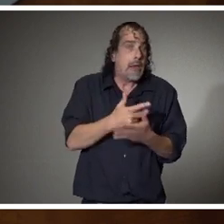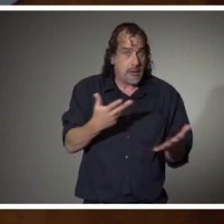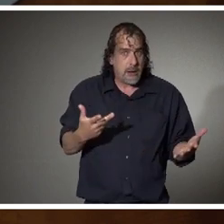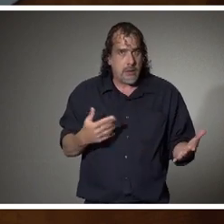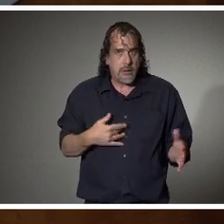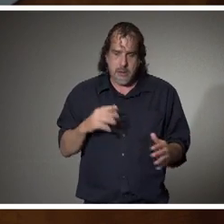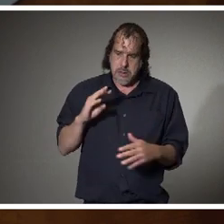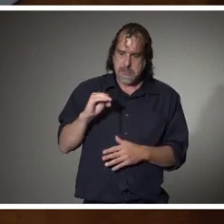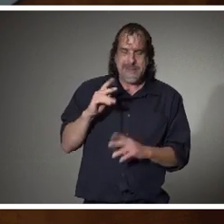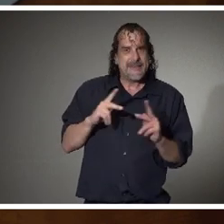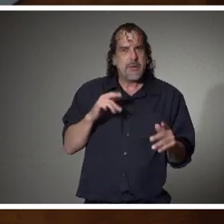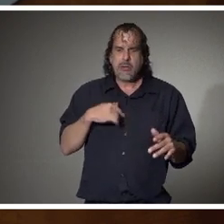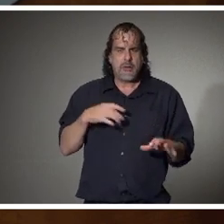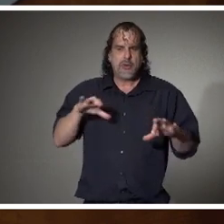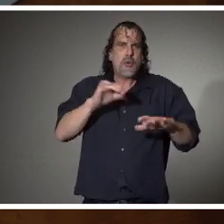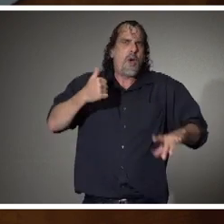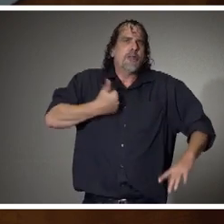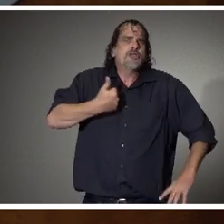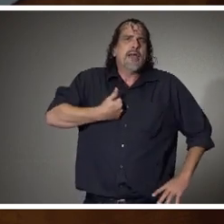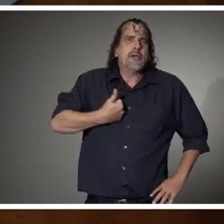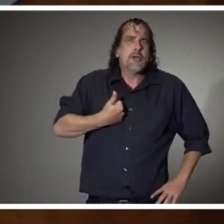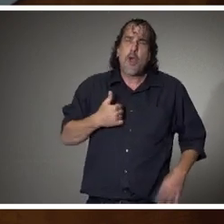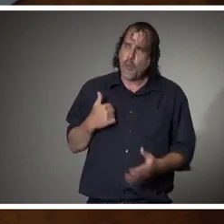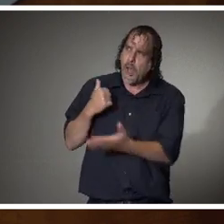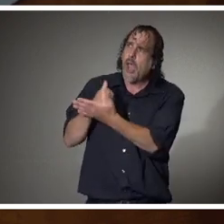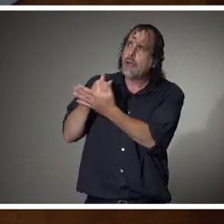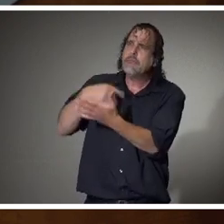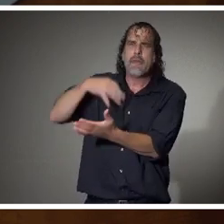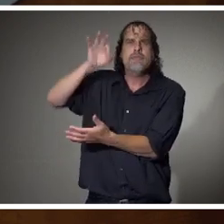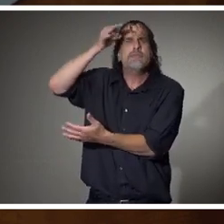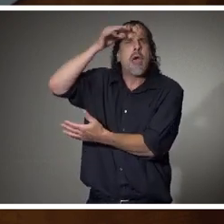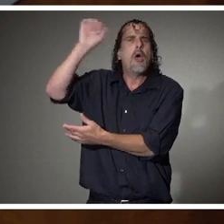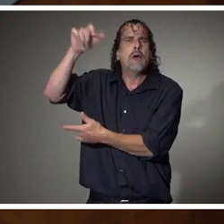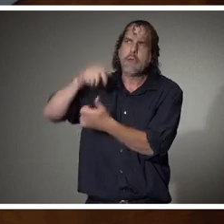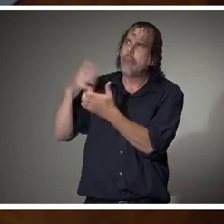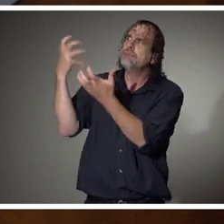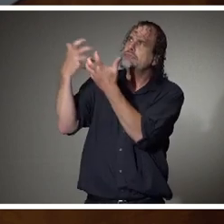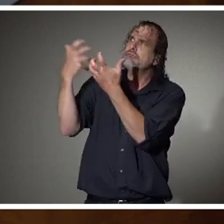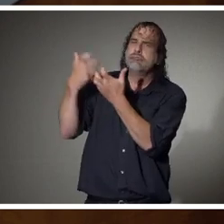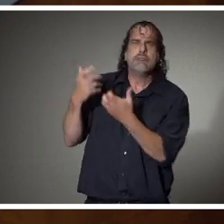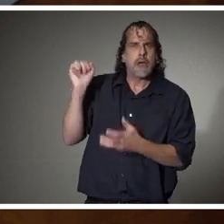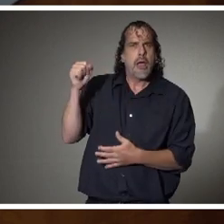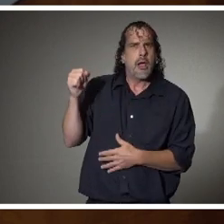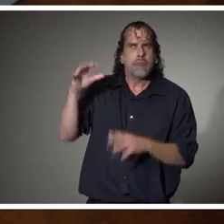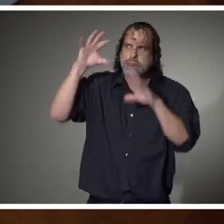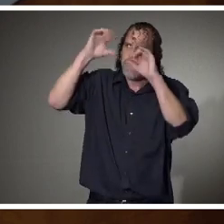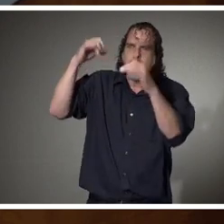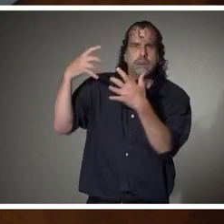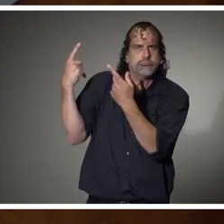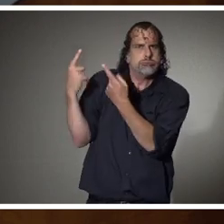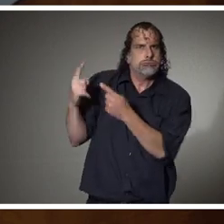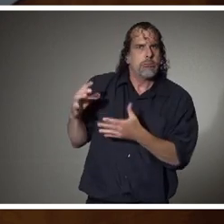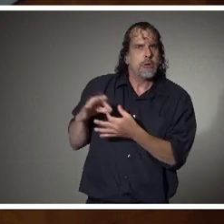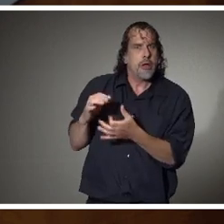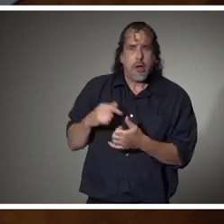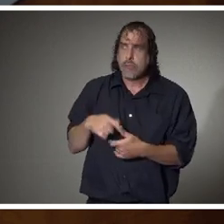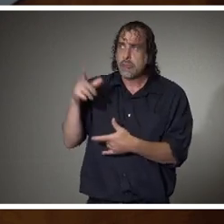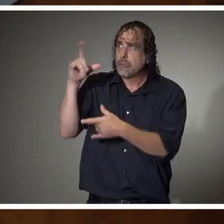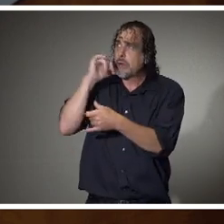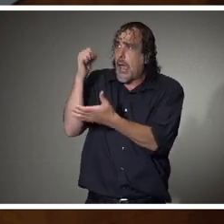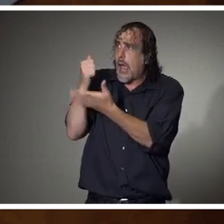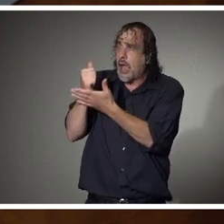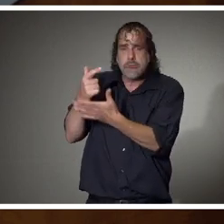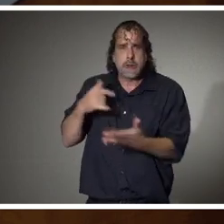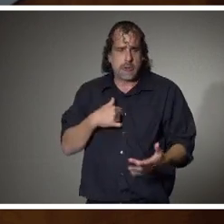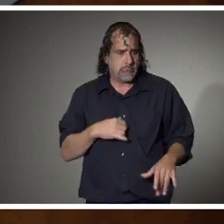step up. We work with our federal delegation, we work with our federal partners, we work with the president, and when we can't get something from them,